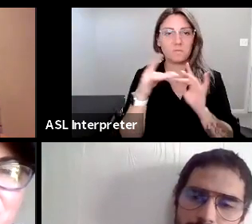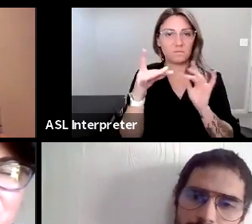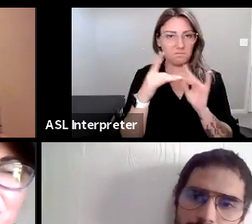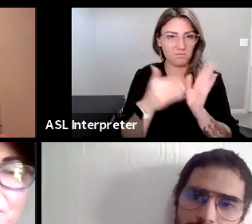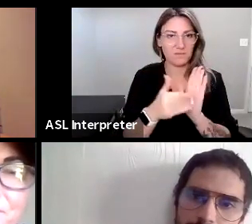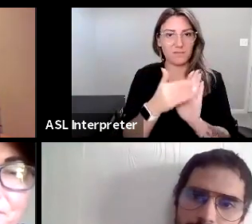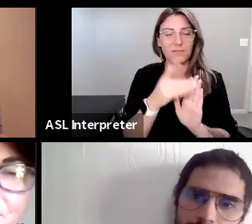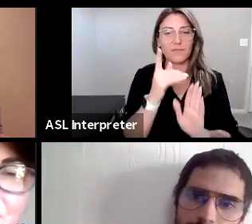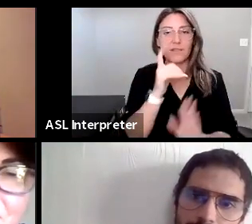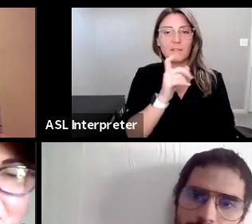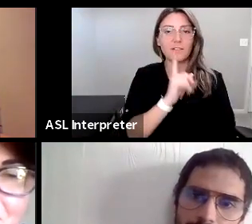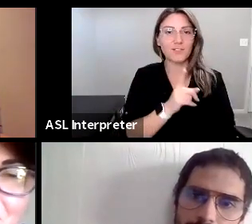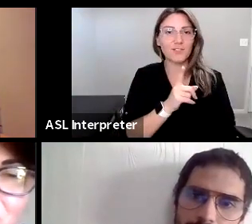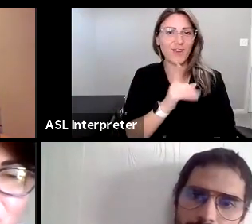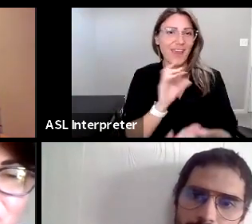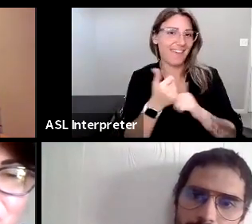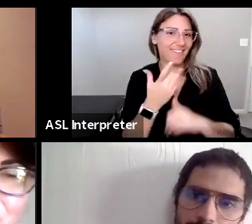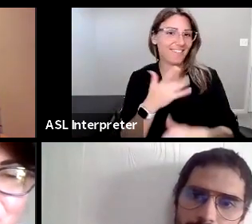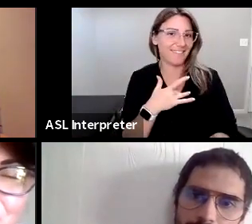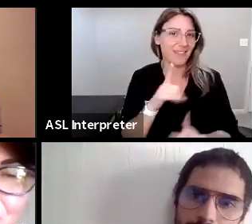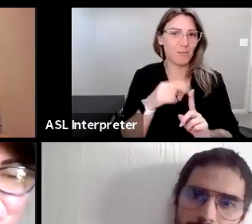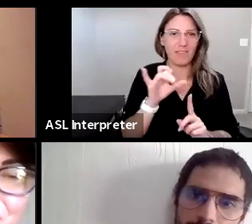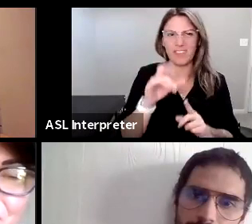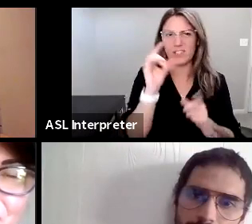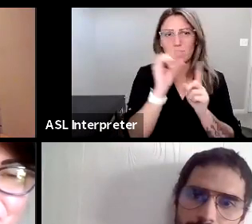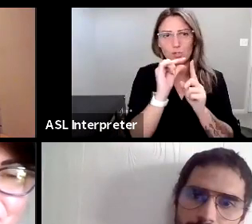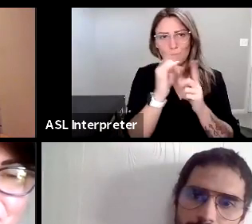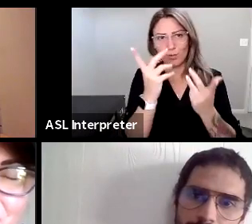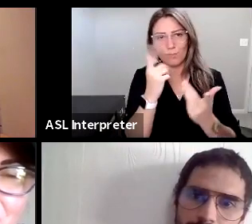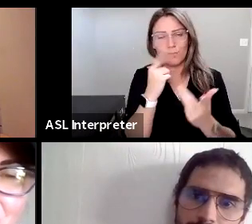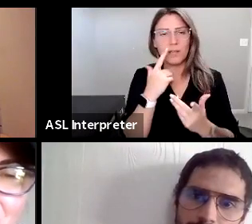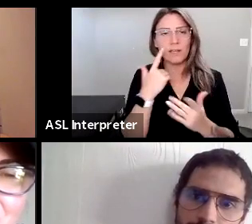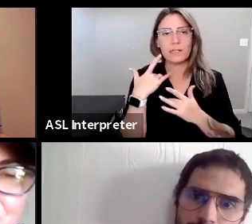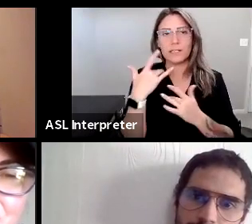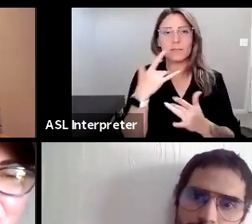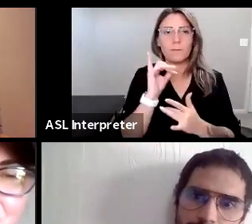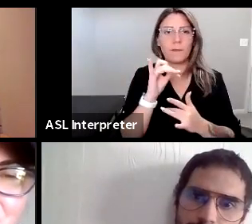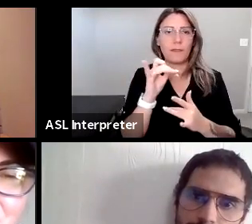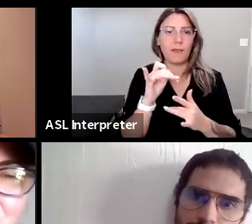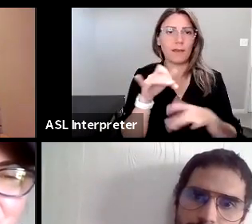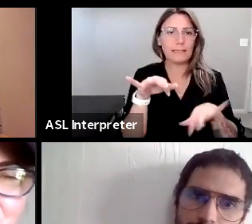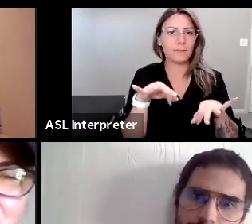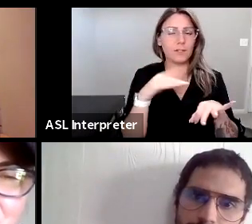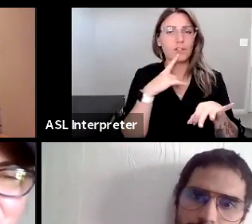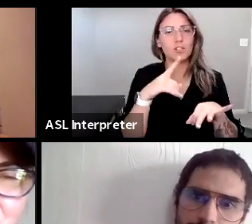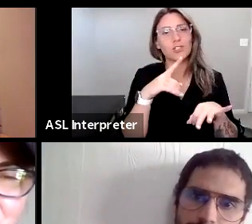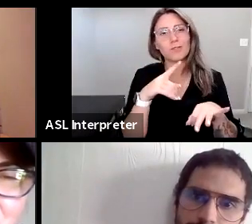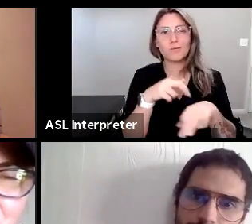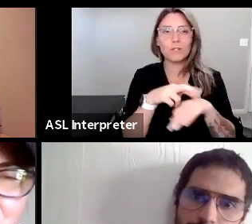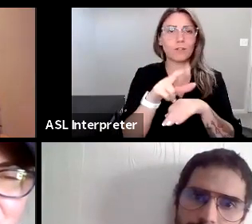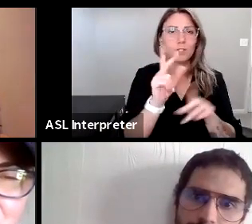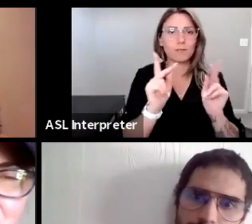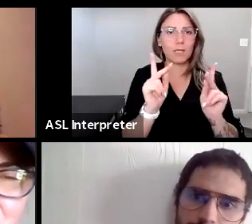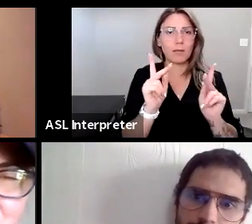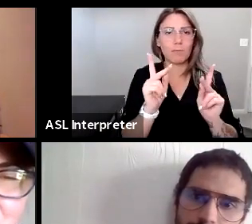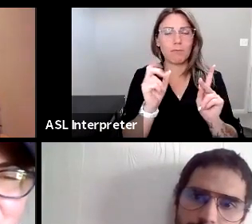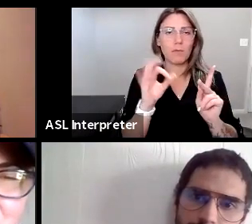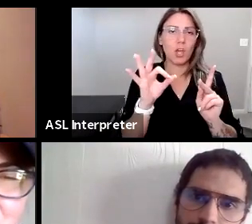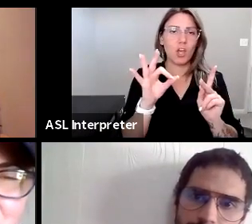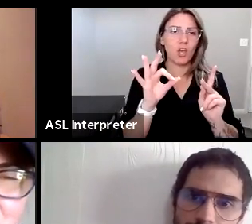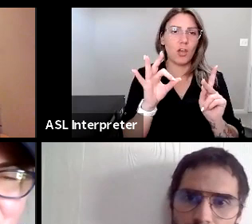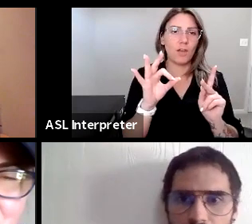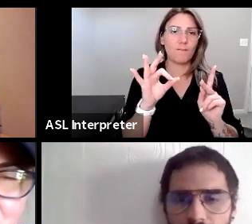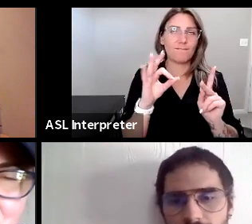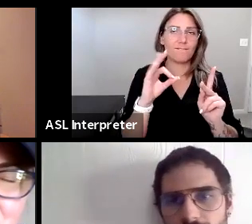not sure how to feel about that term because I know typically that definition refers to people of Hispanic or